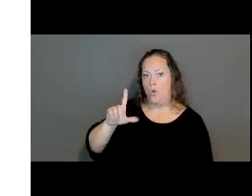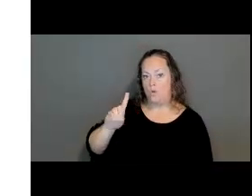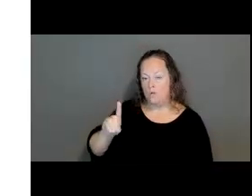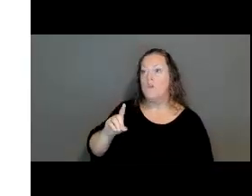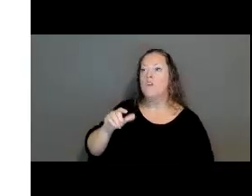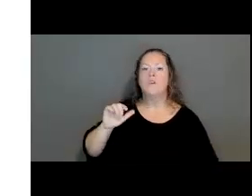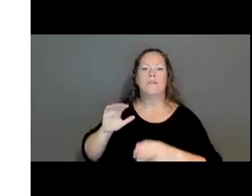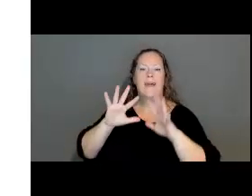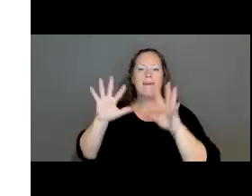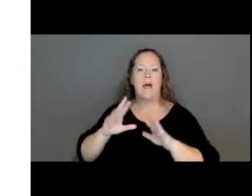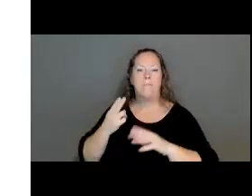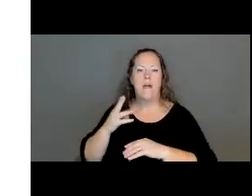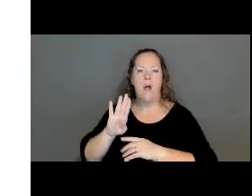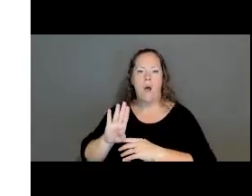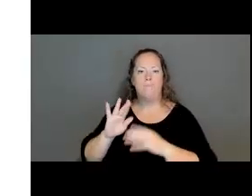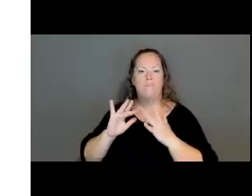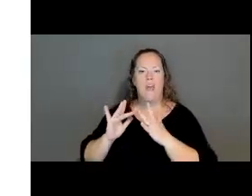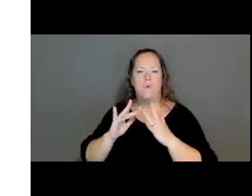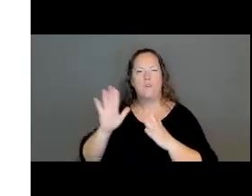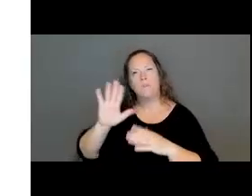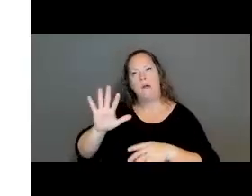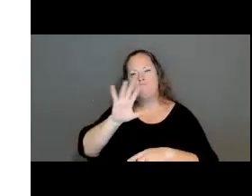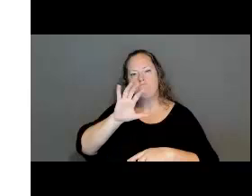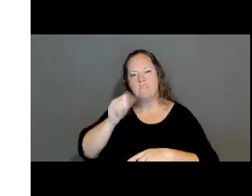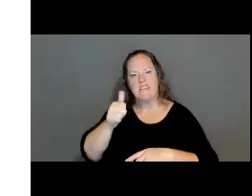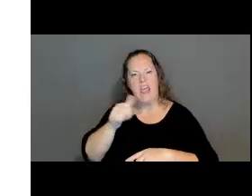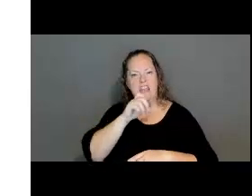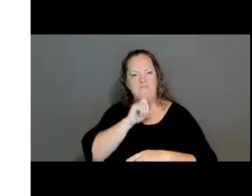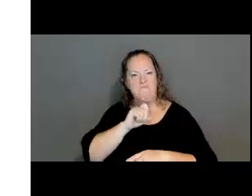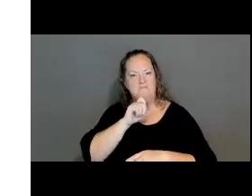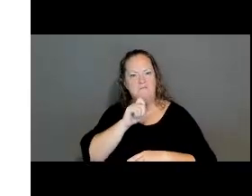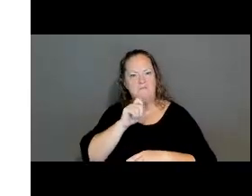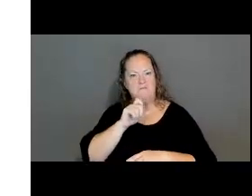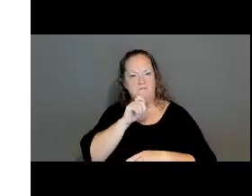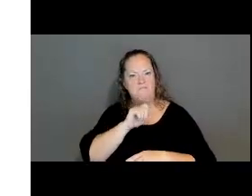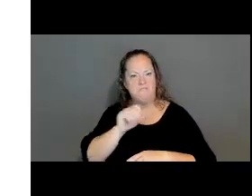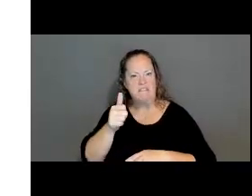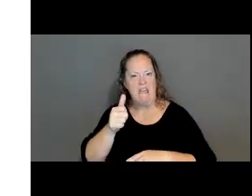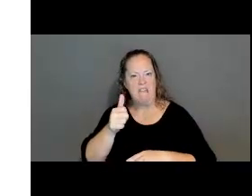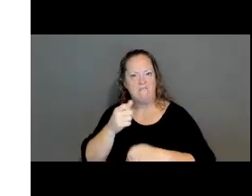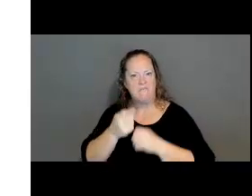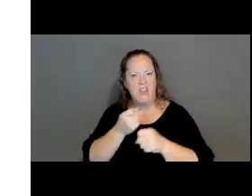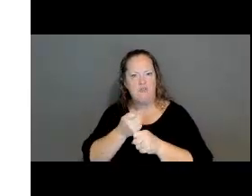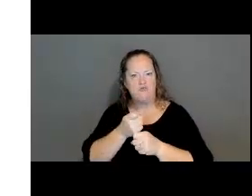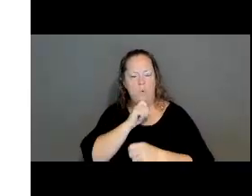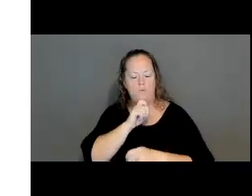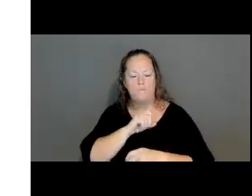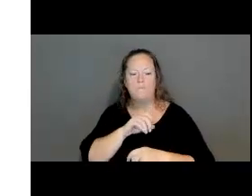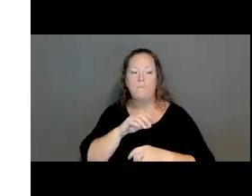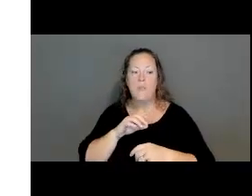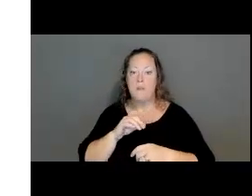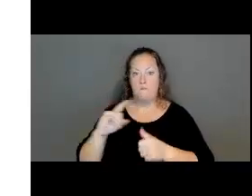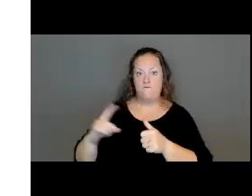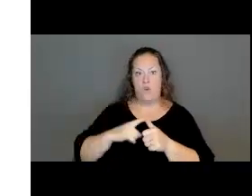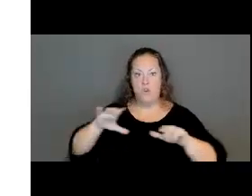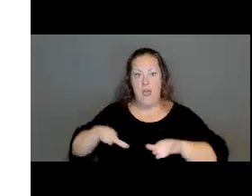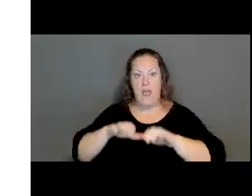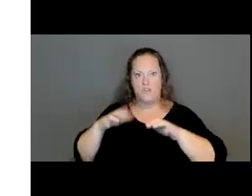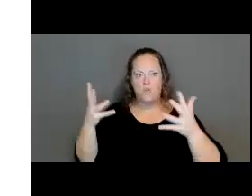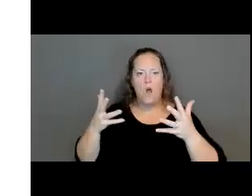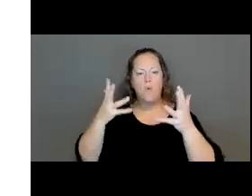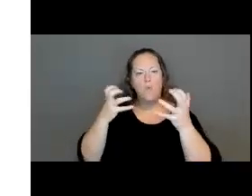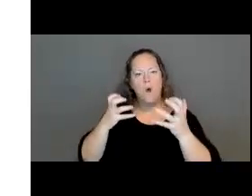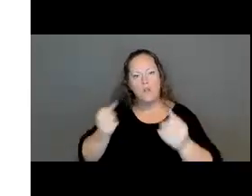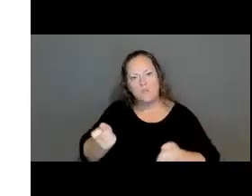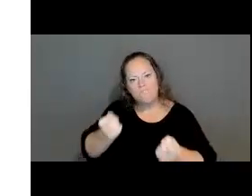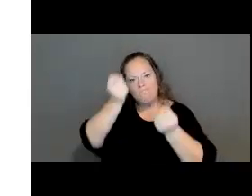10 years old, and a couple of the first actions of the network were really to understand what the